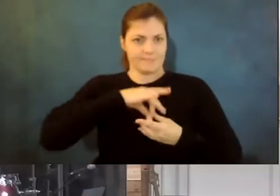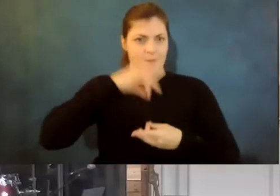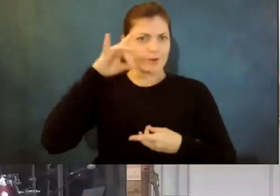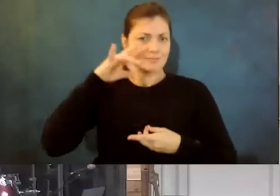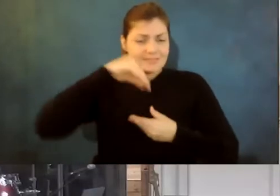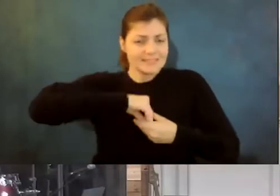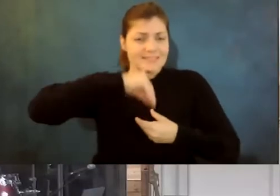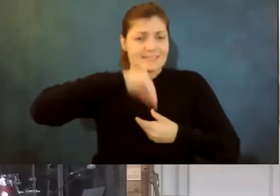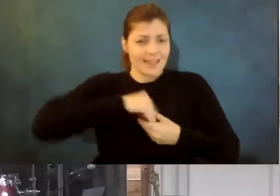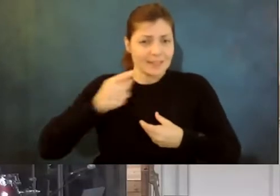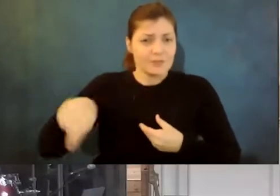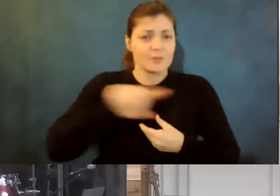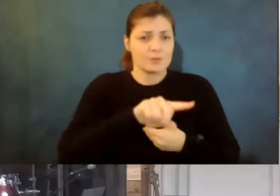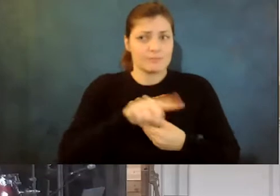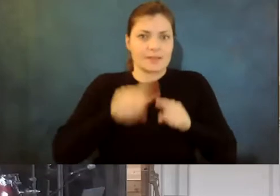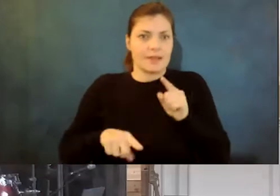closer.